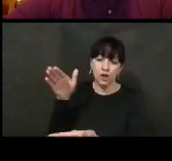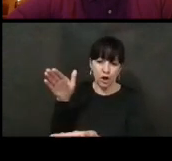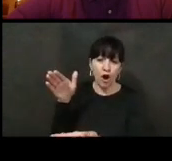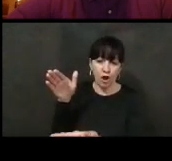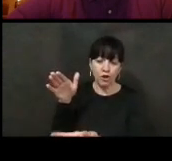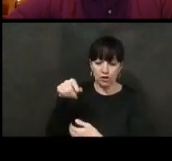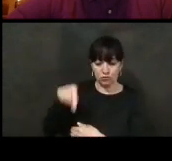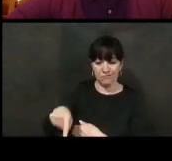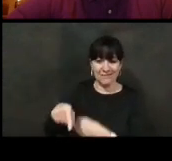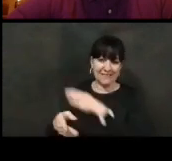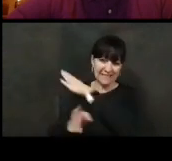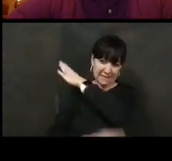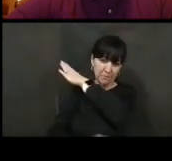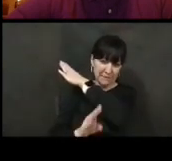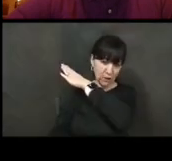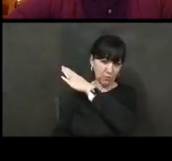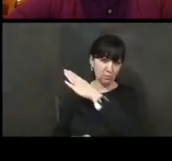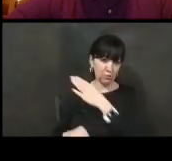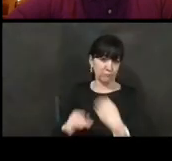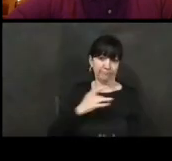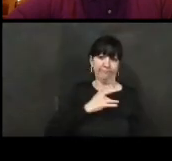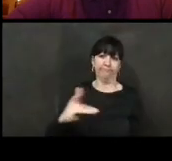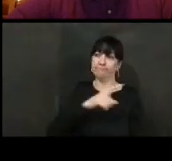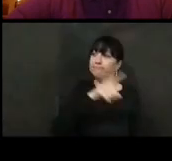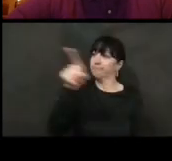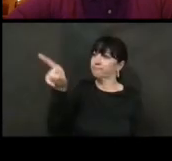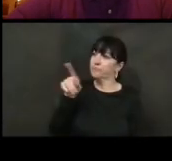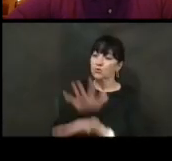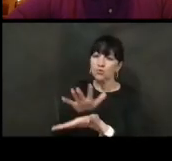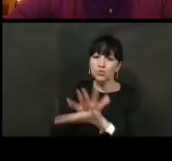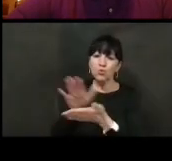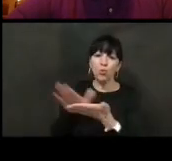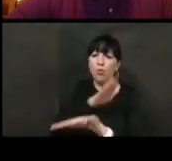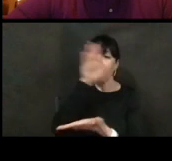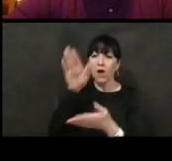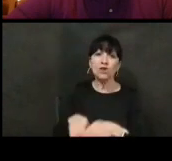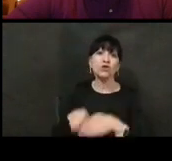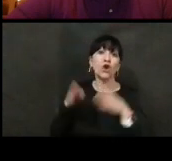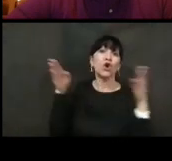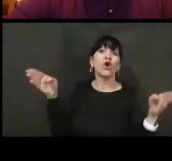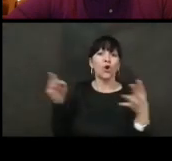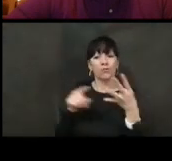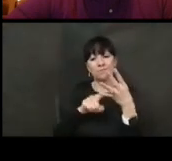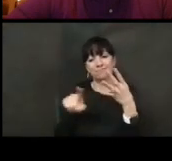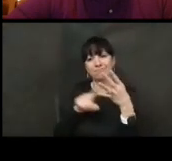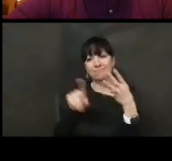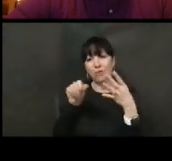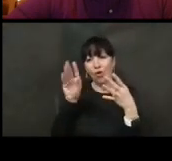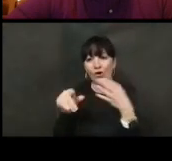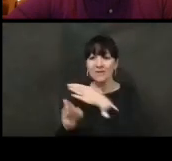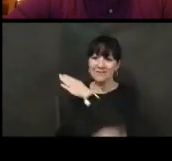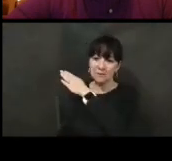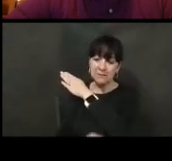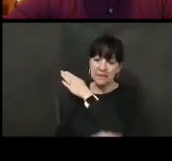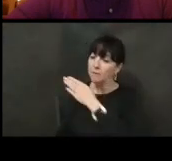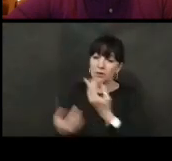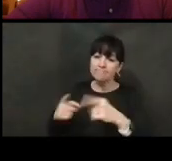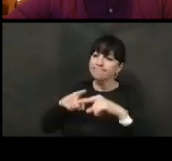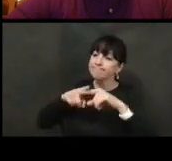year. So I know it's something we remain in conversation with them about. It will obviously depend on how